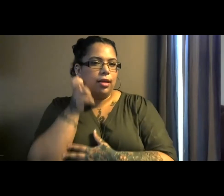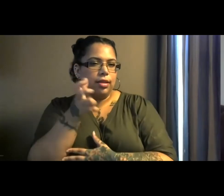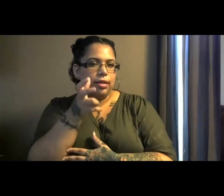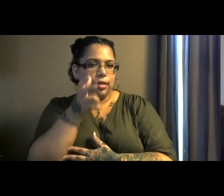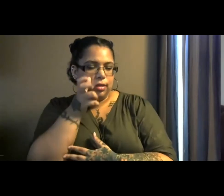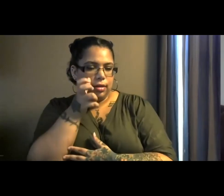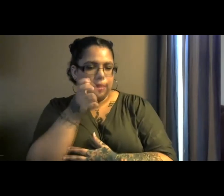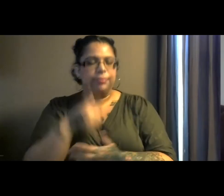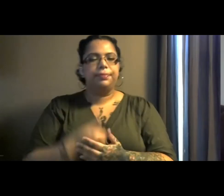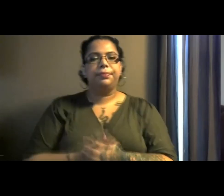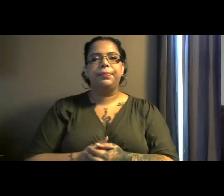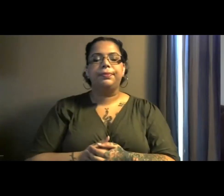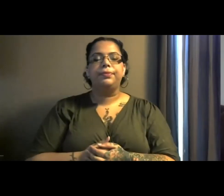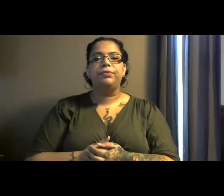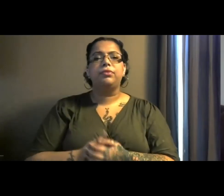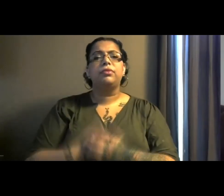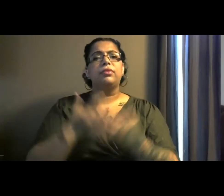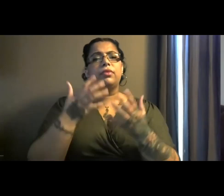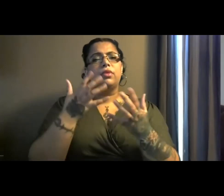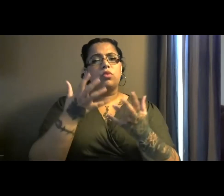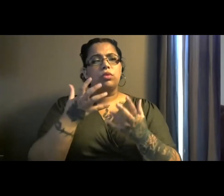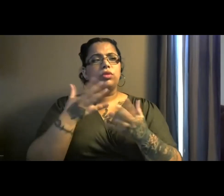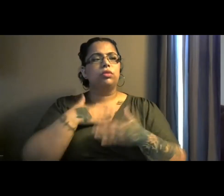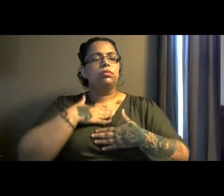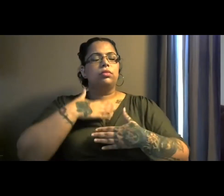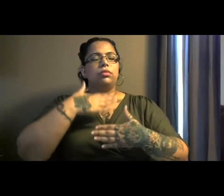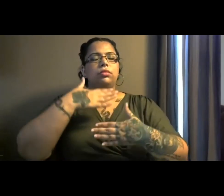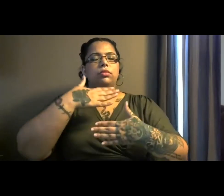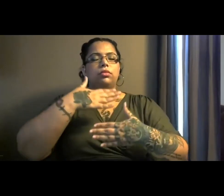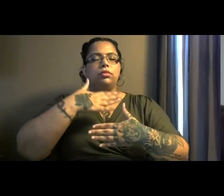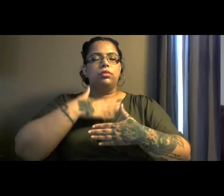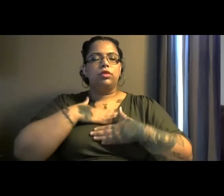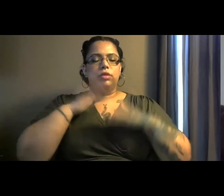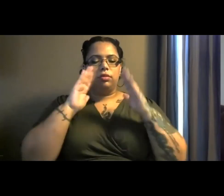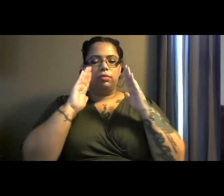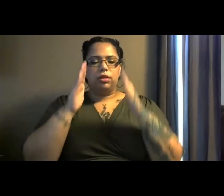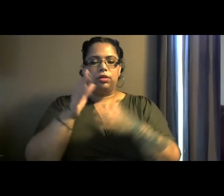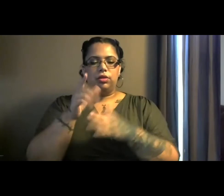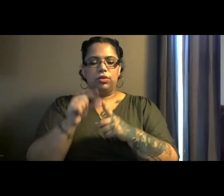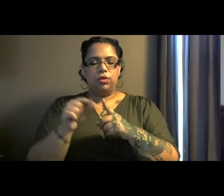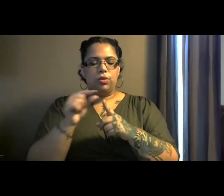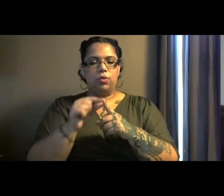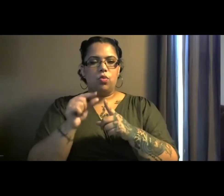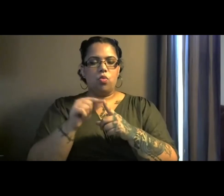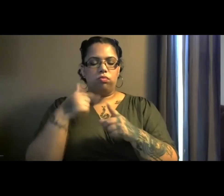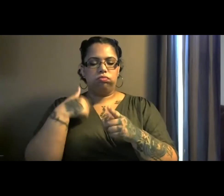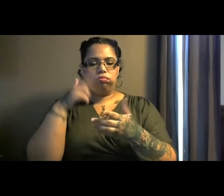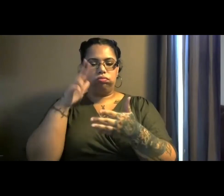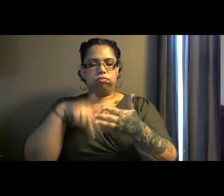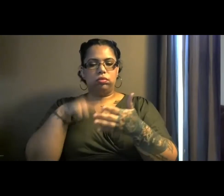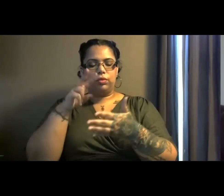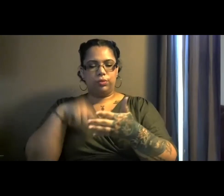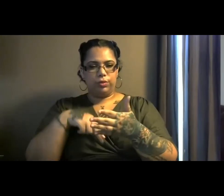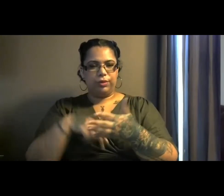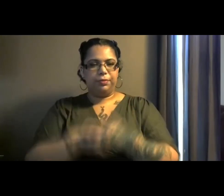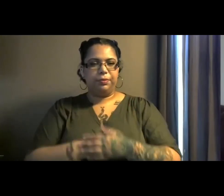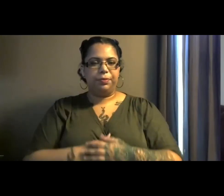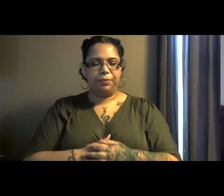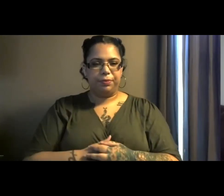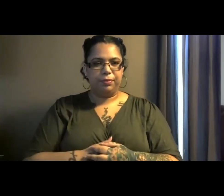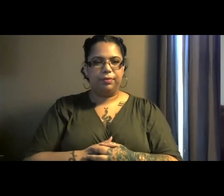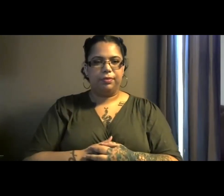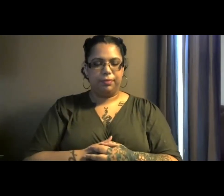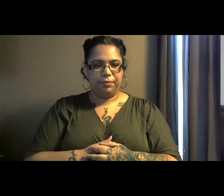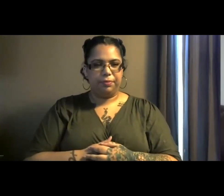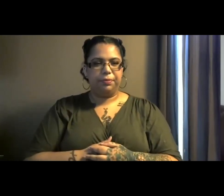It invites you to breathe and listen to the words as they are read to you through me.